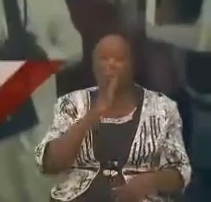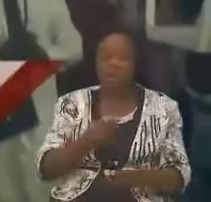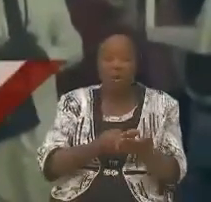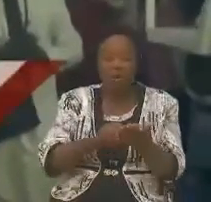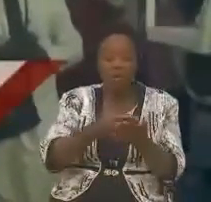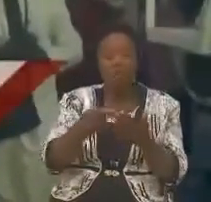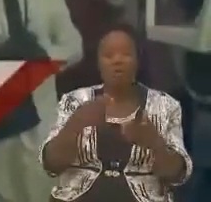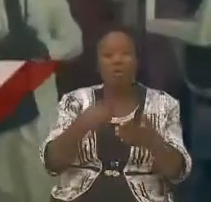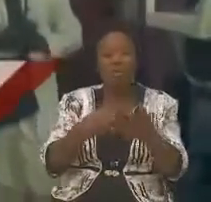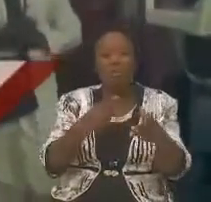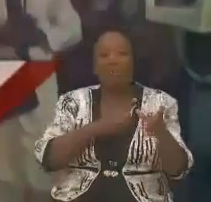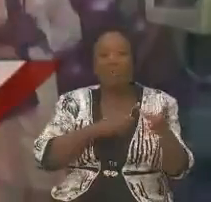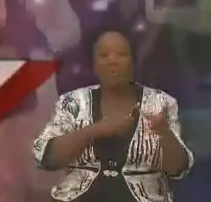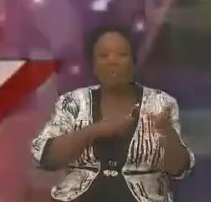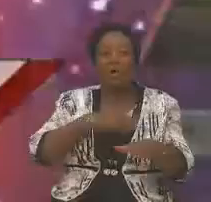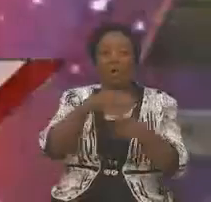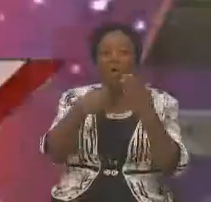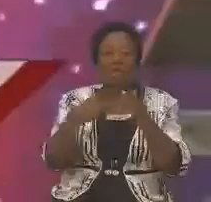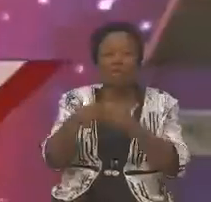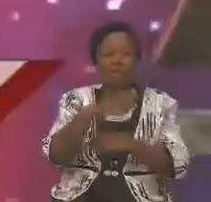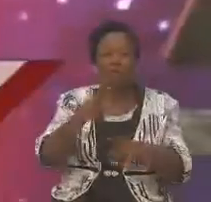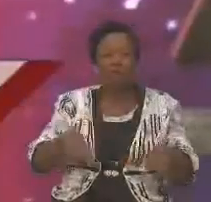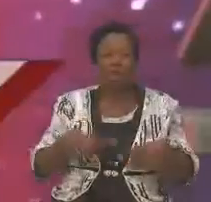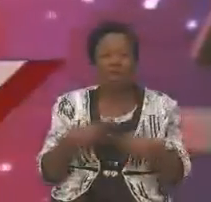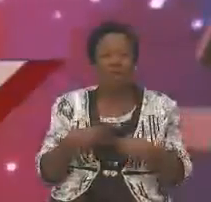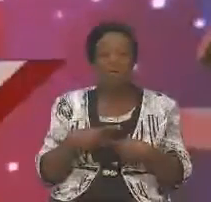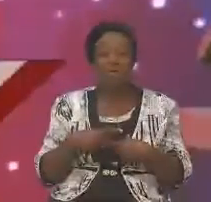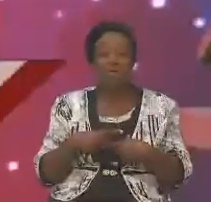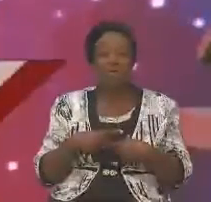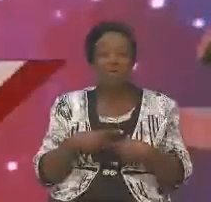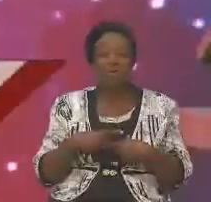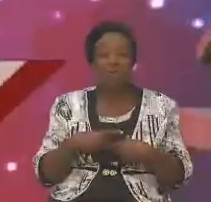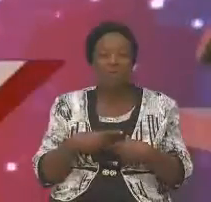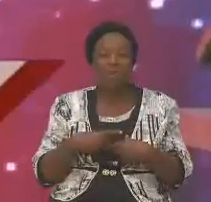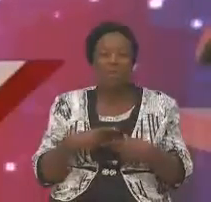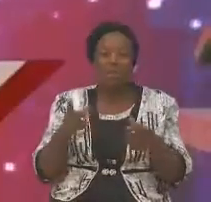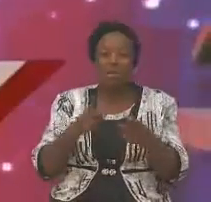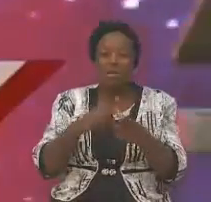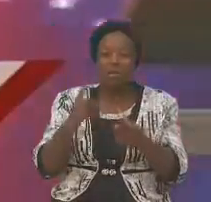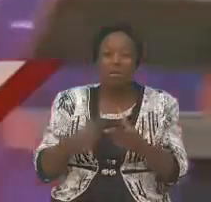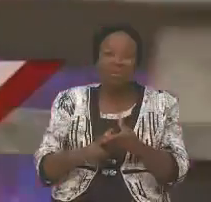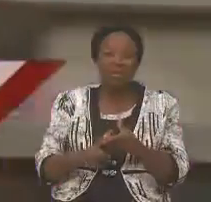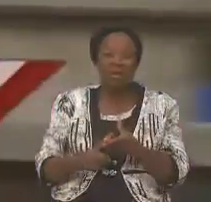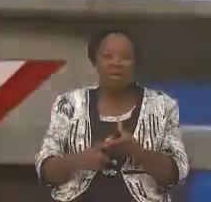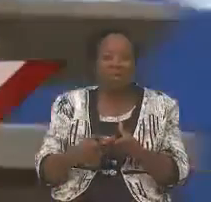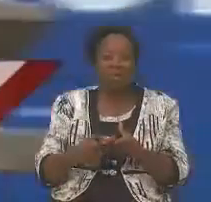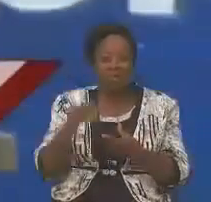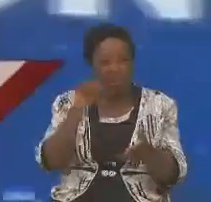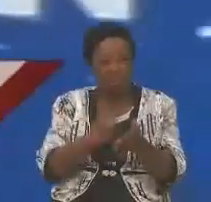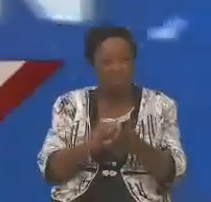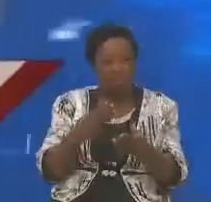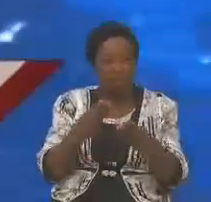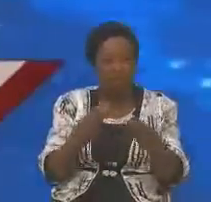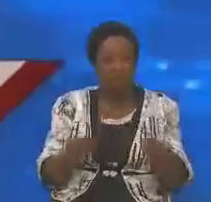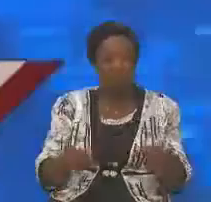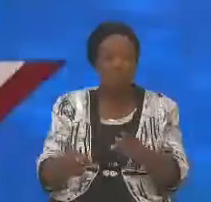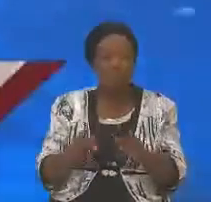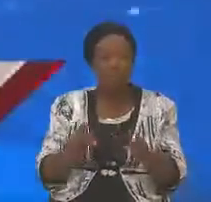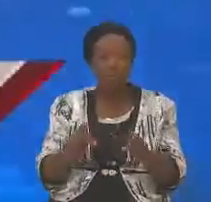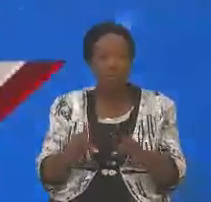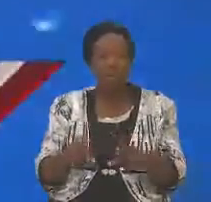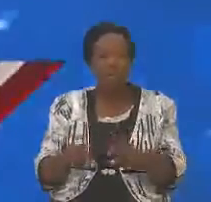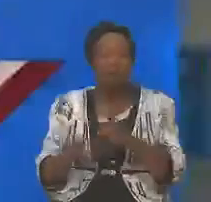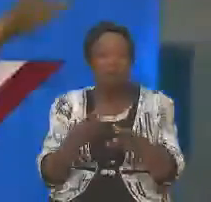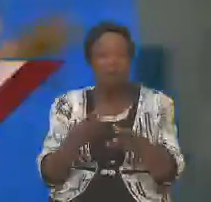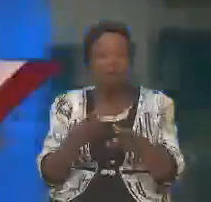holiness before the Lord all the days of their lives. They found it impossible, except some few people like